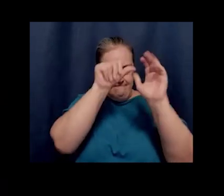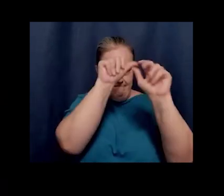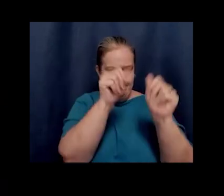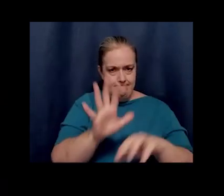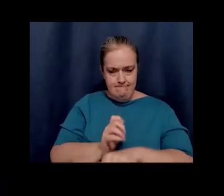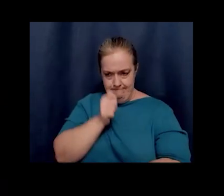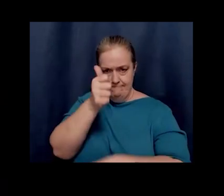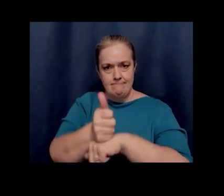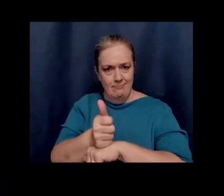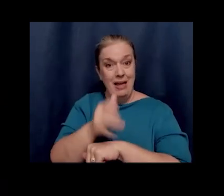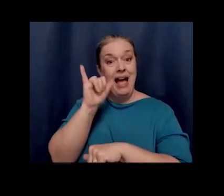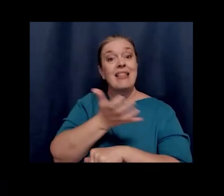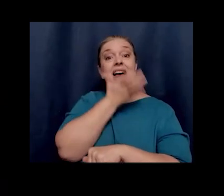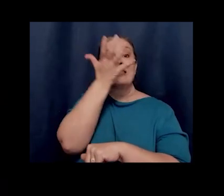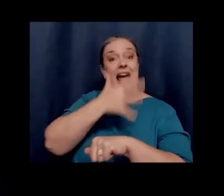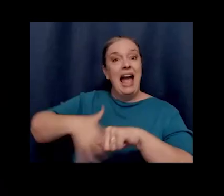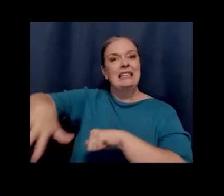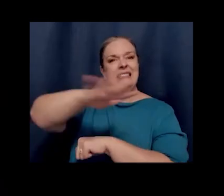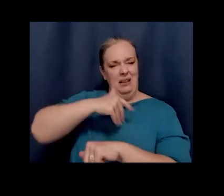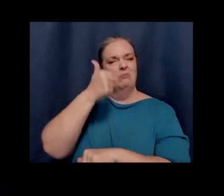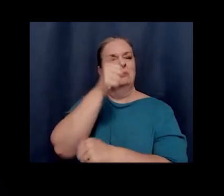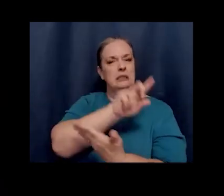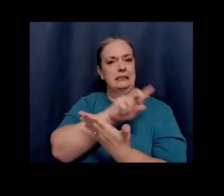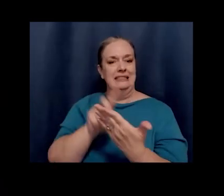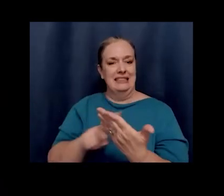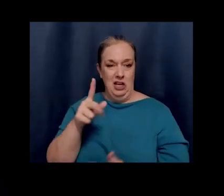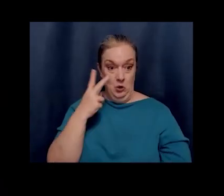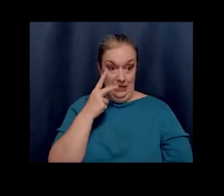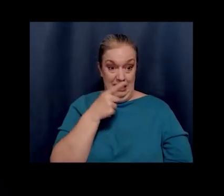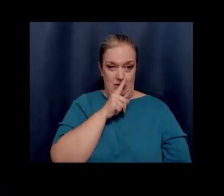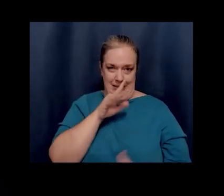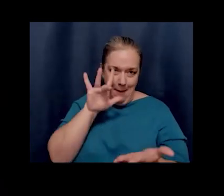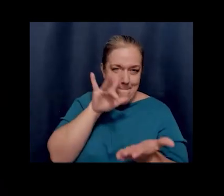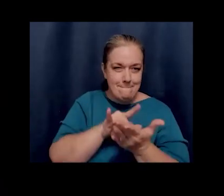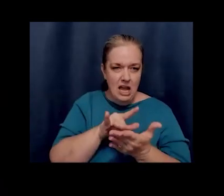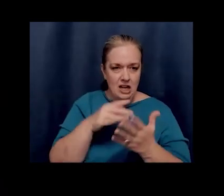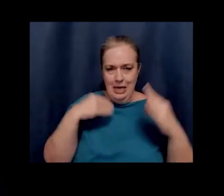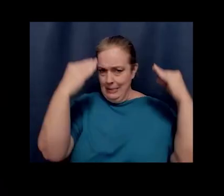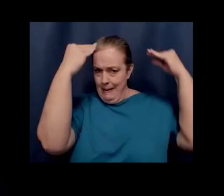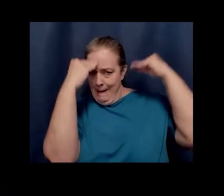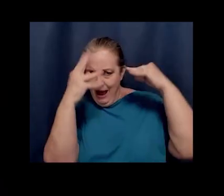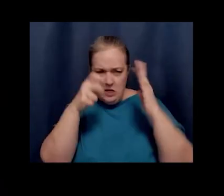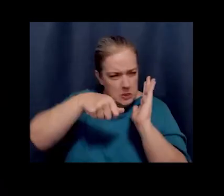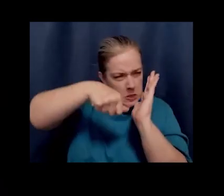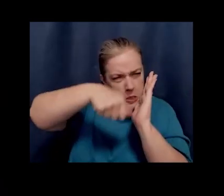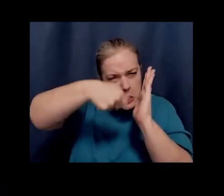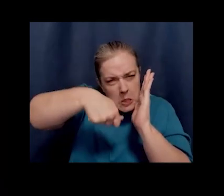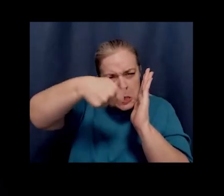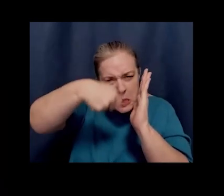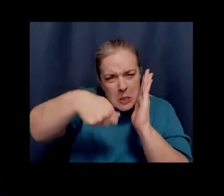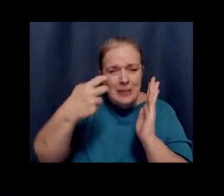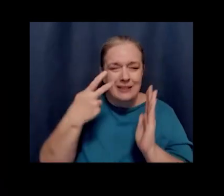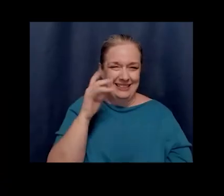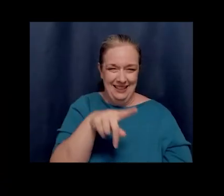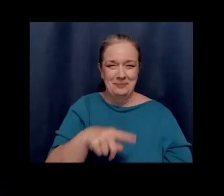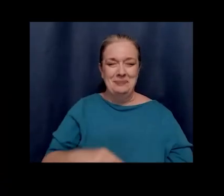she co-designed. And this picture just tells you she's like right in the thick of it. She's got her little hat, and she's just there with the chisel chiseling